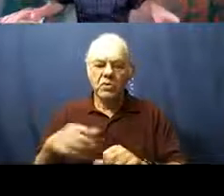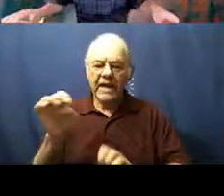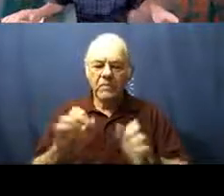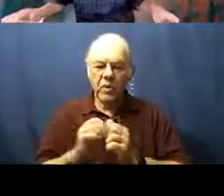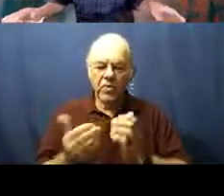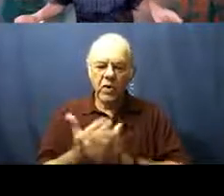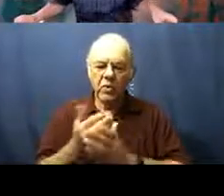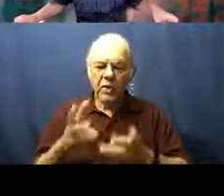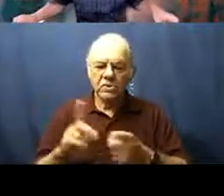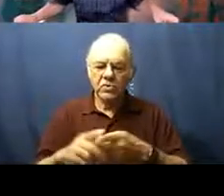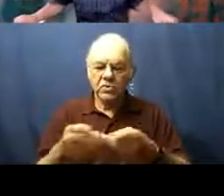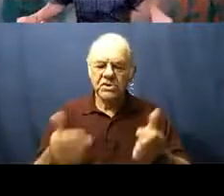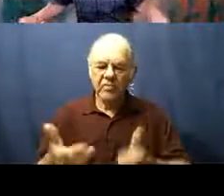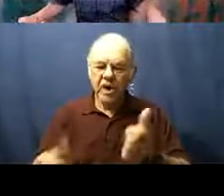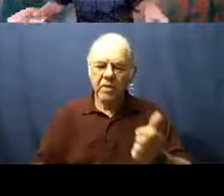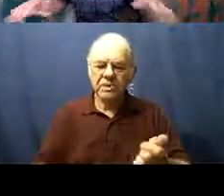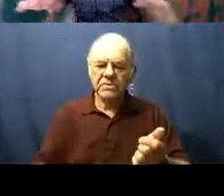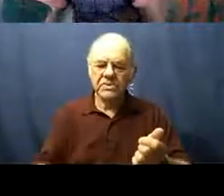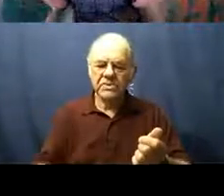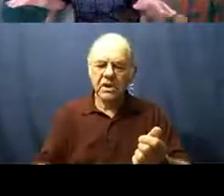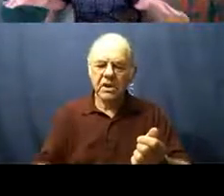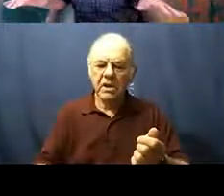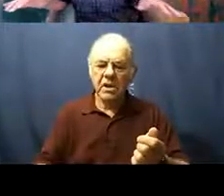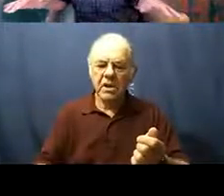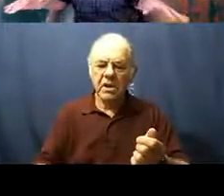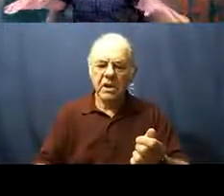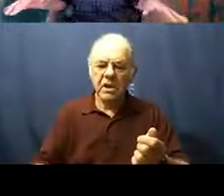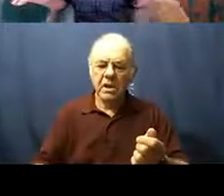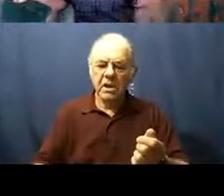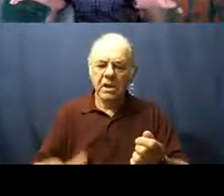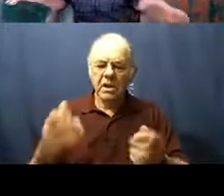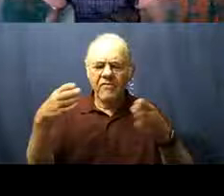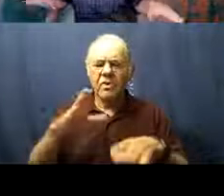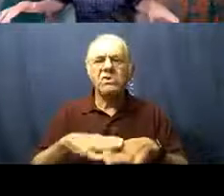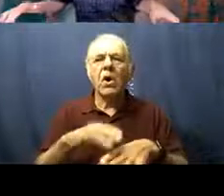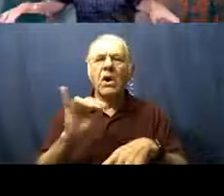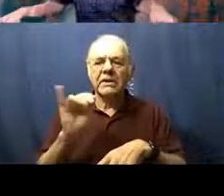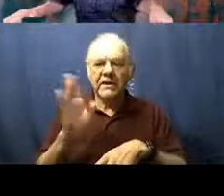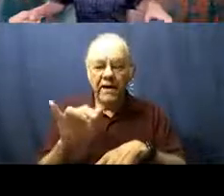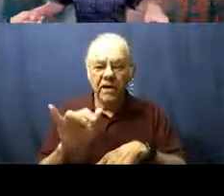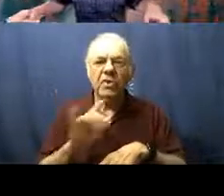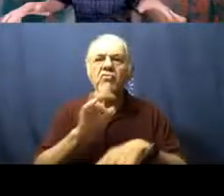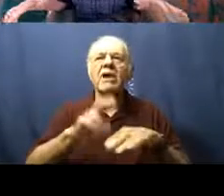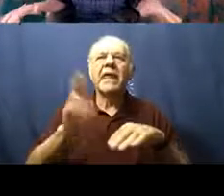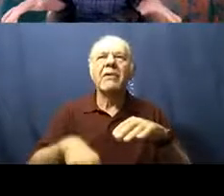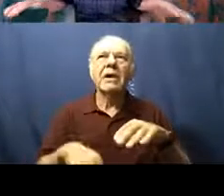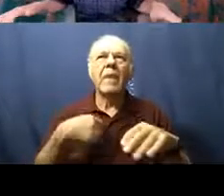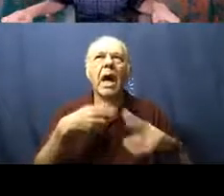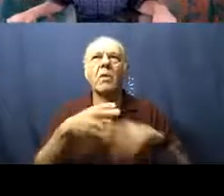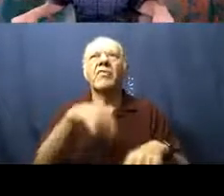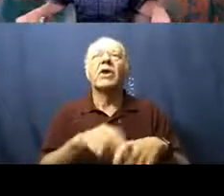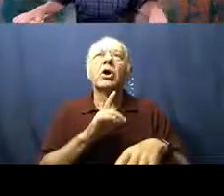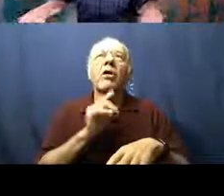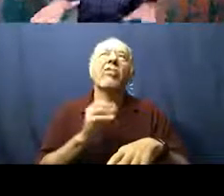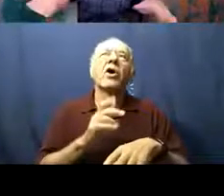new ways to solve problems. And we want to focus on integrity and real outcomes, what I think of as the